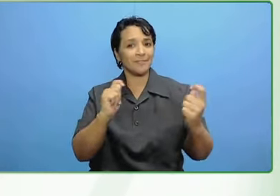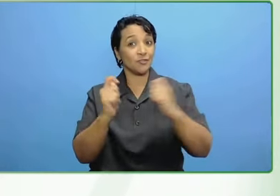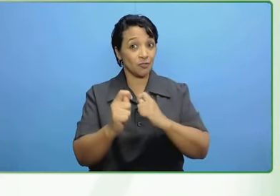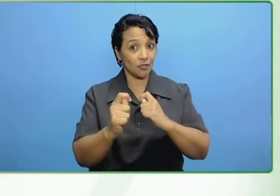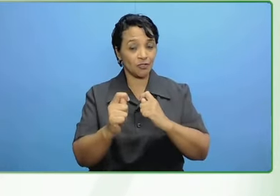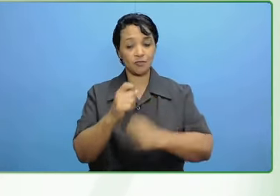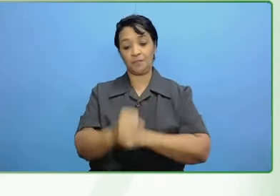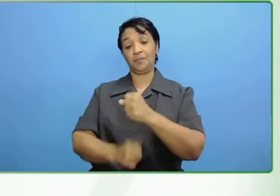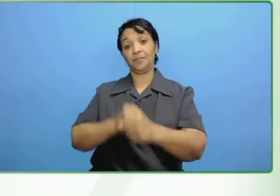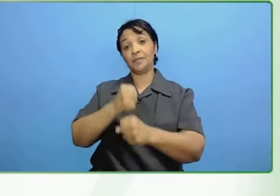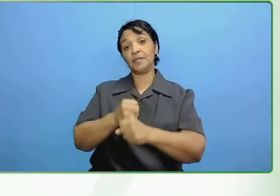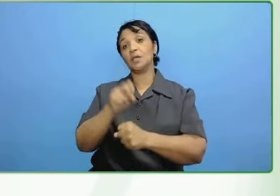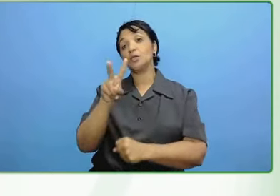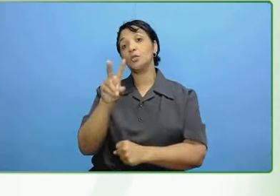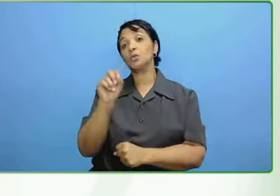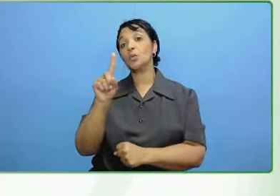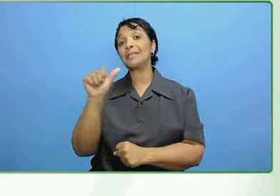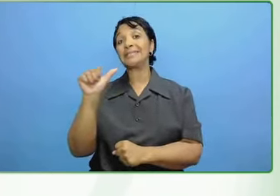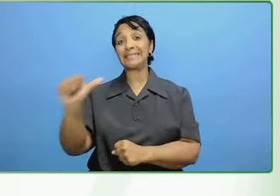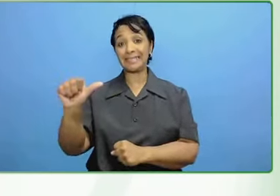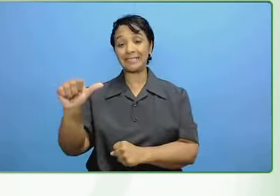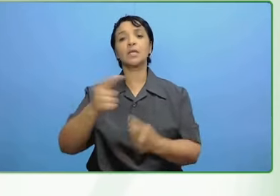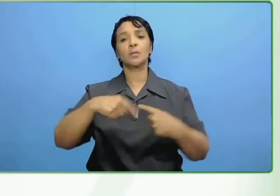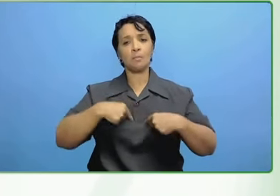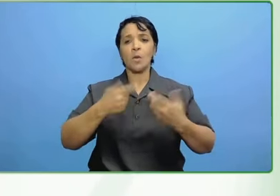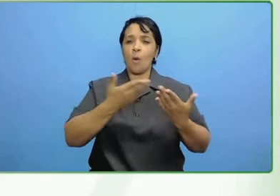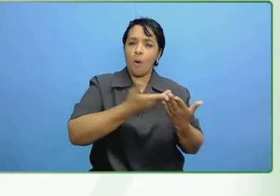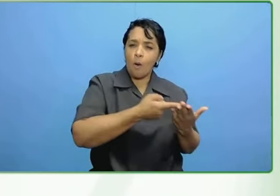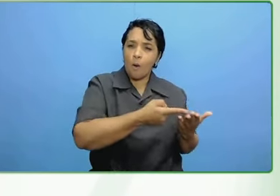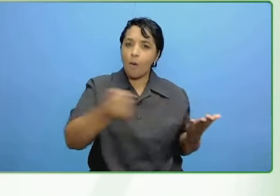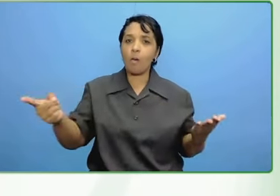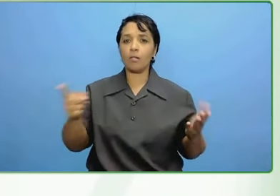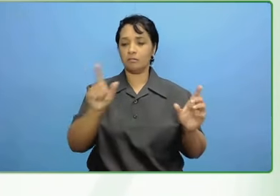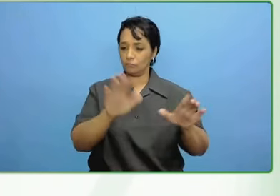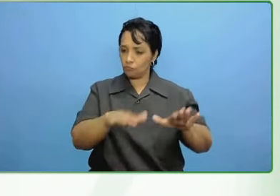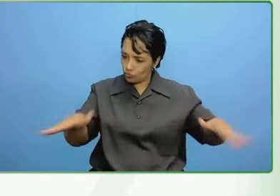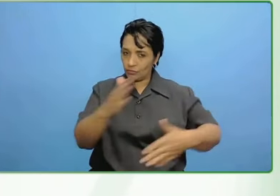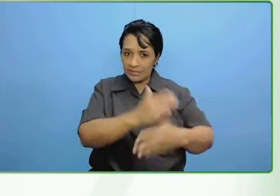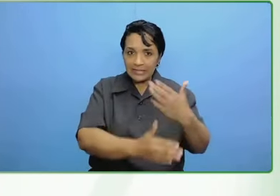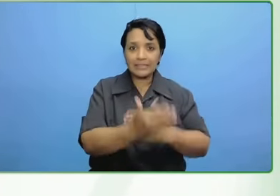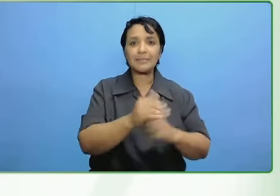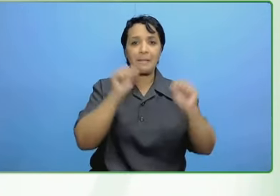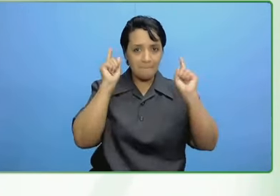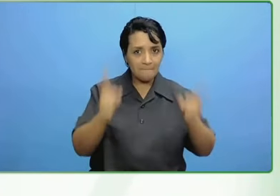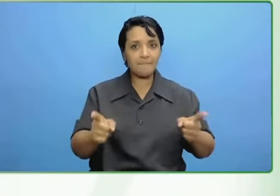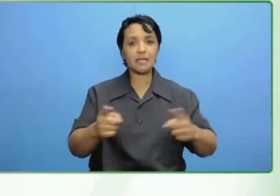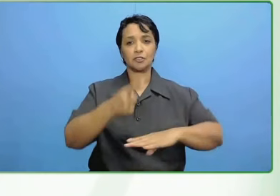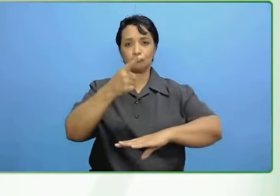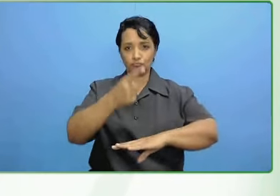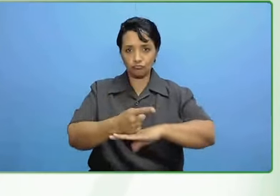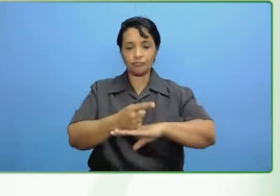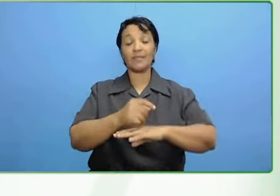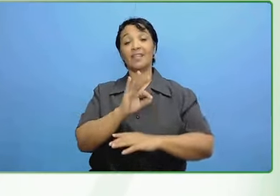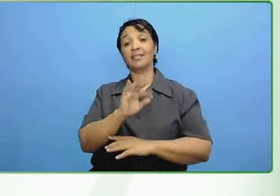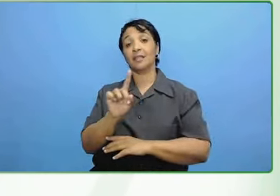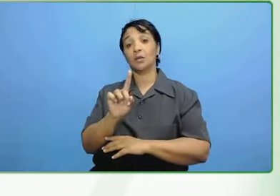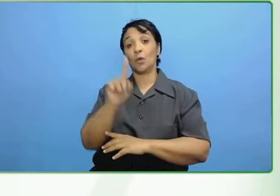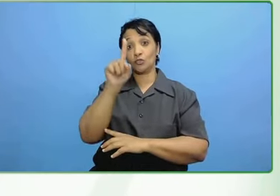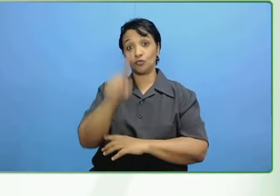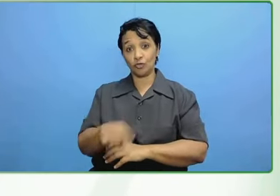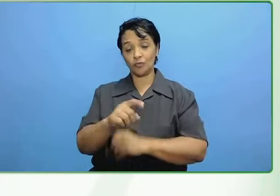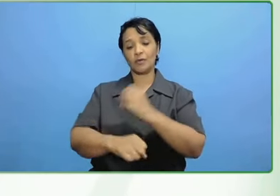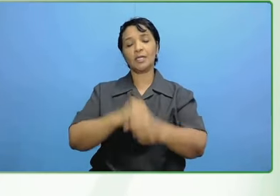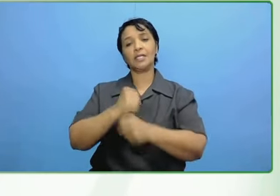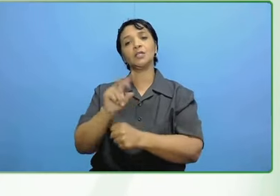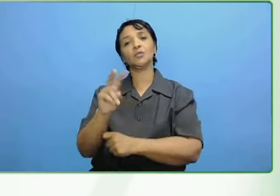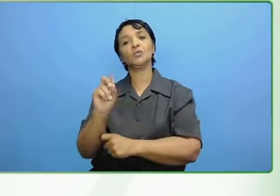extended compulsory education to all children with disabilities born after 1st of January 2012 to ensure that